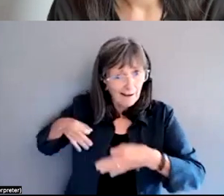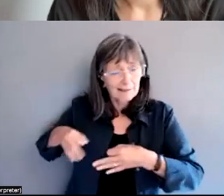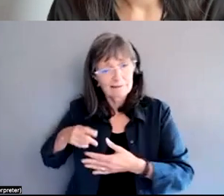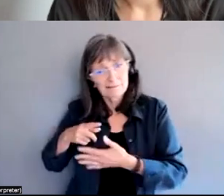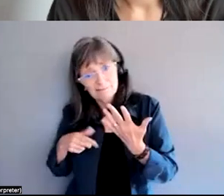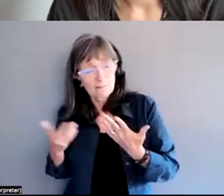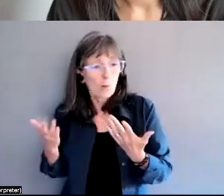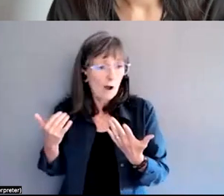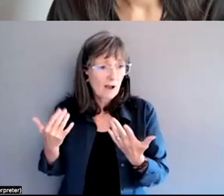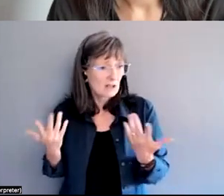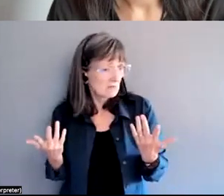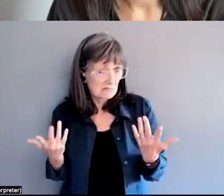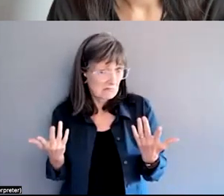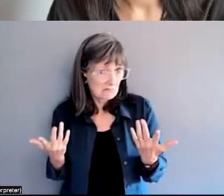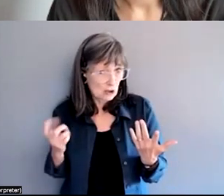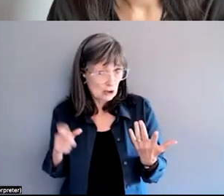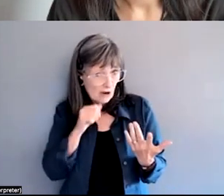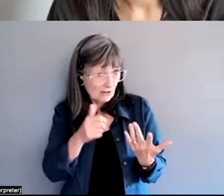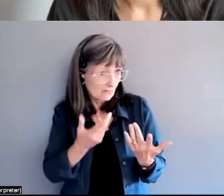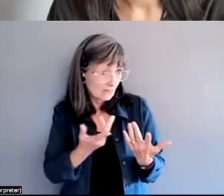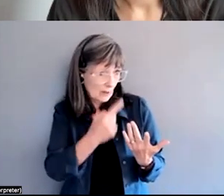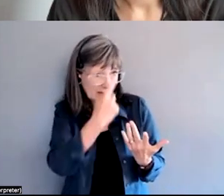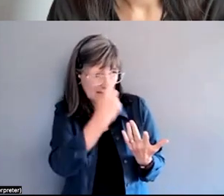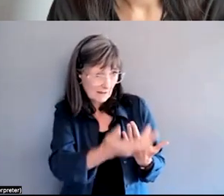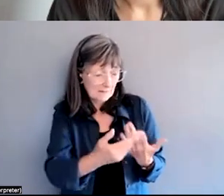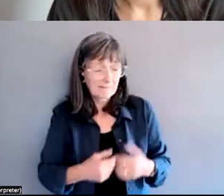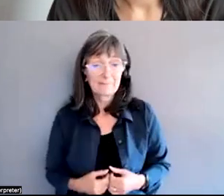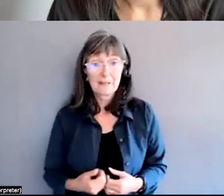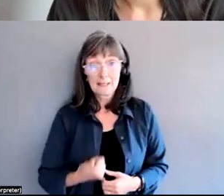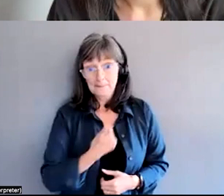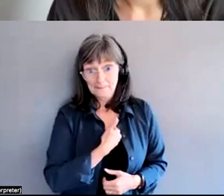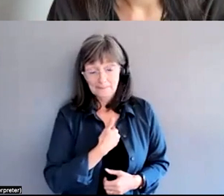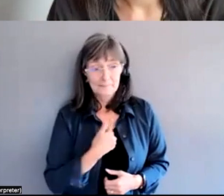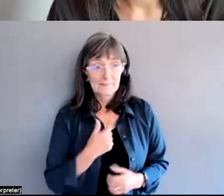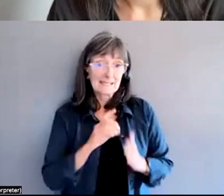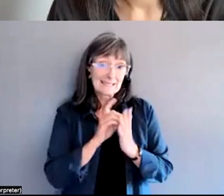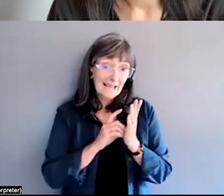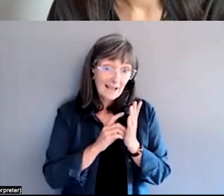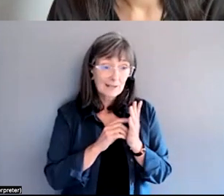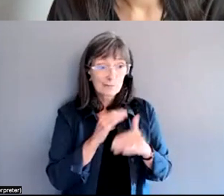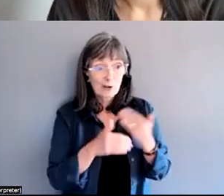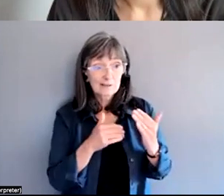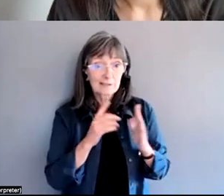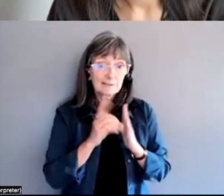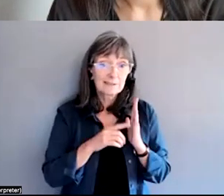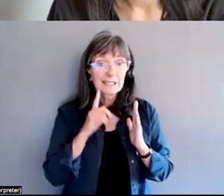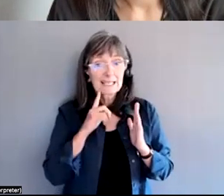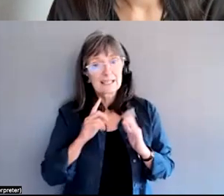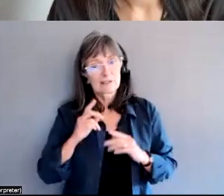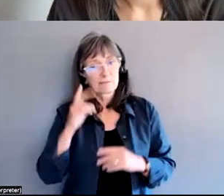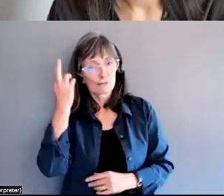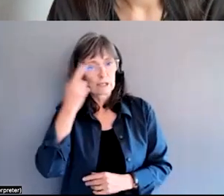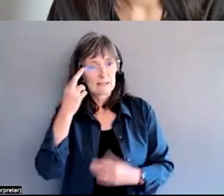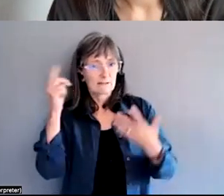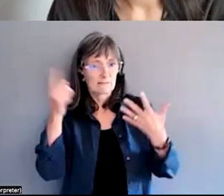the way it is? Honestly, I think for me, part of the design process is writing out that rationale. It's just part